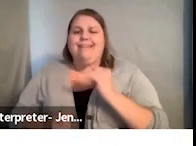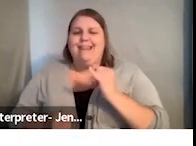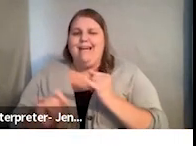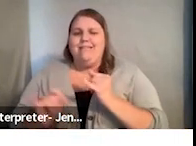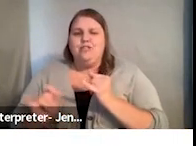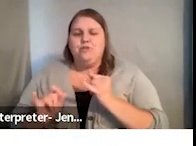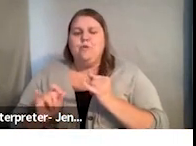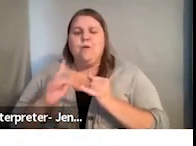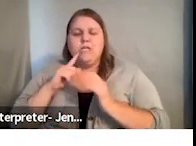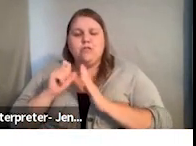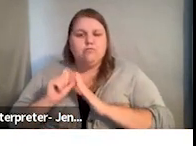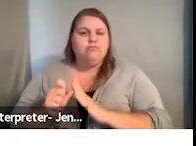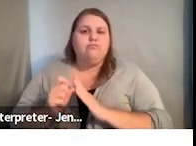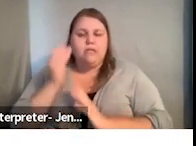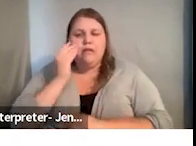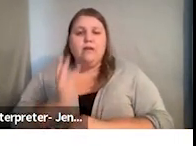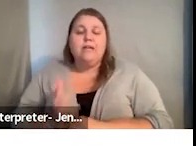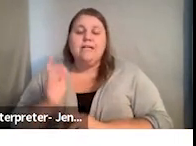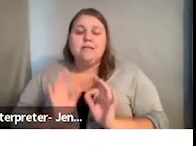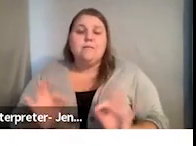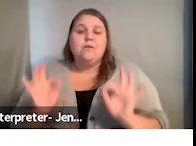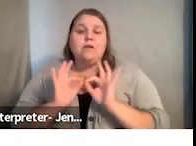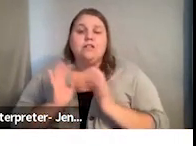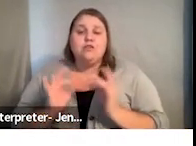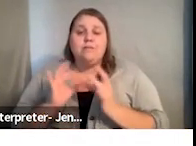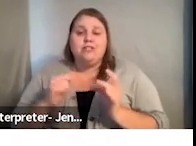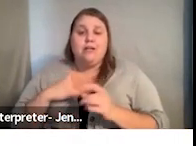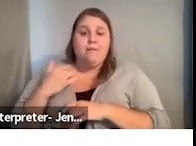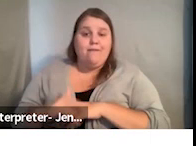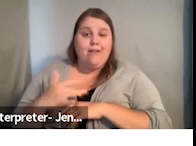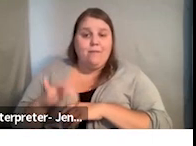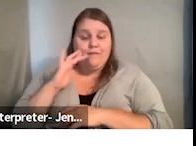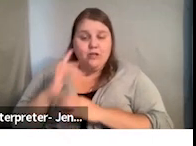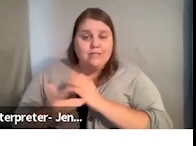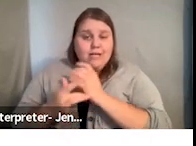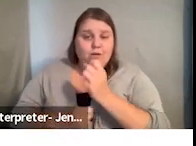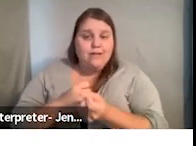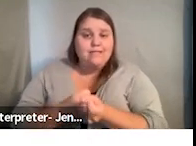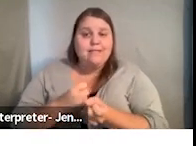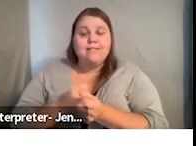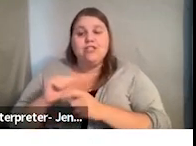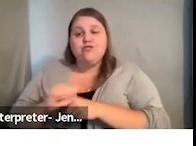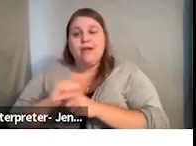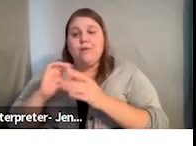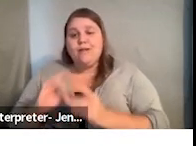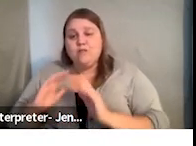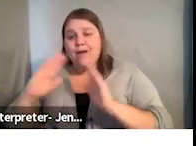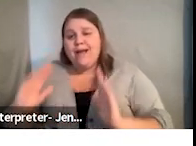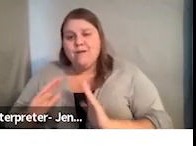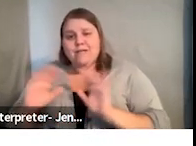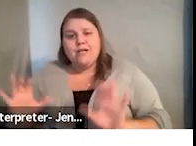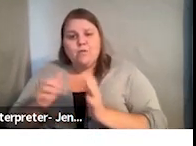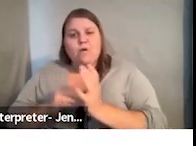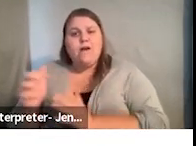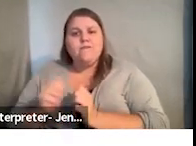to impress this on folks. It's important to mention that I'm available for technical assistance and training related to housing. I do this quite a bit with